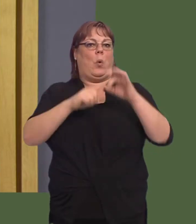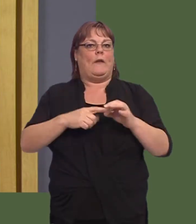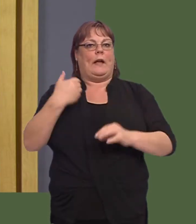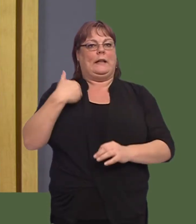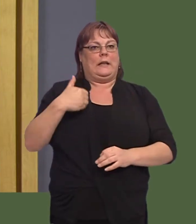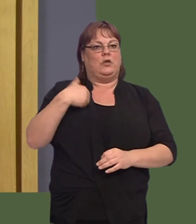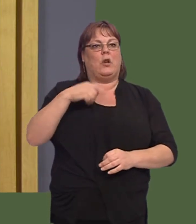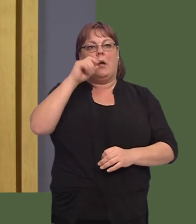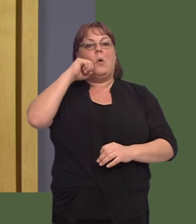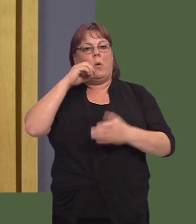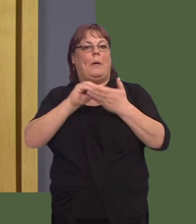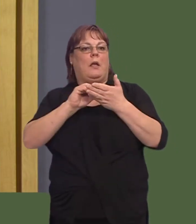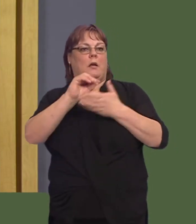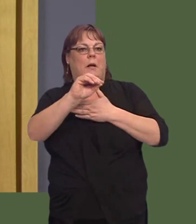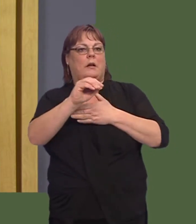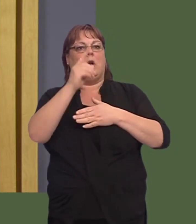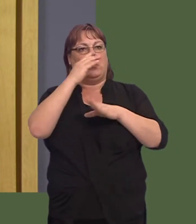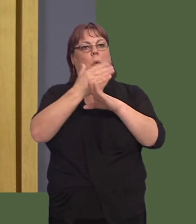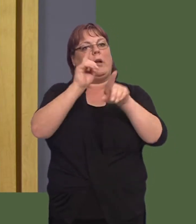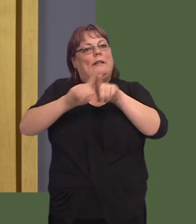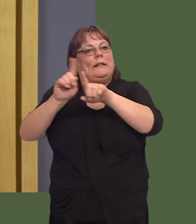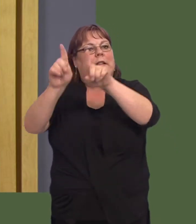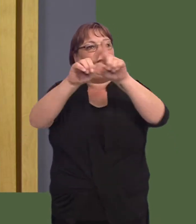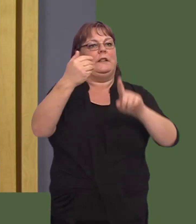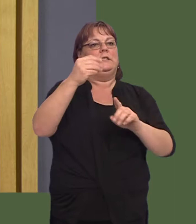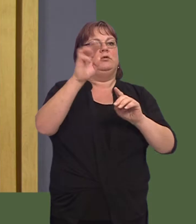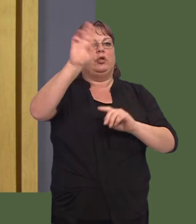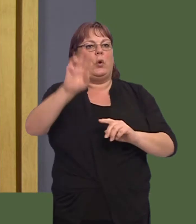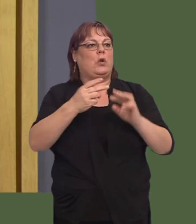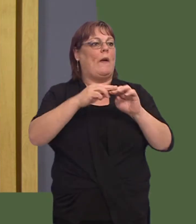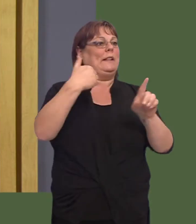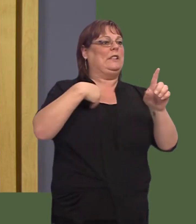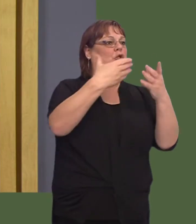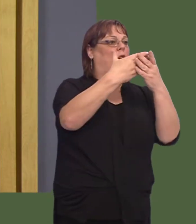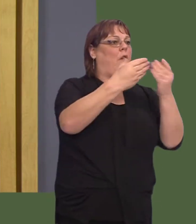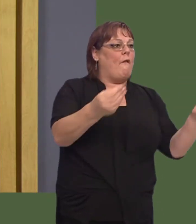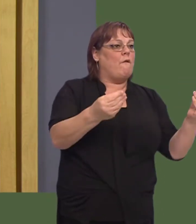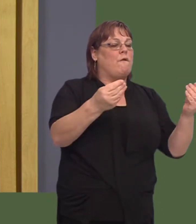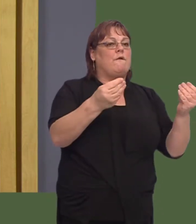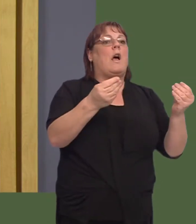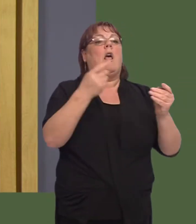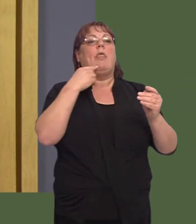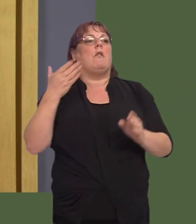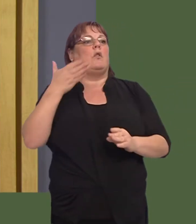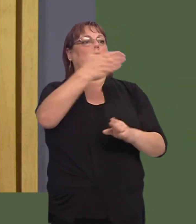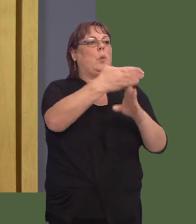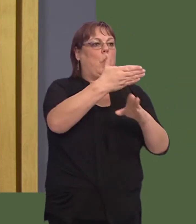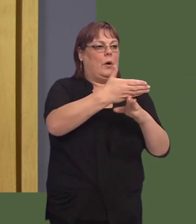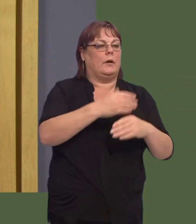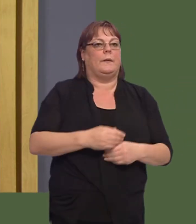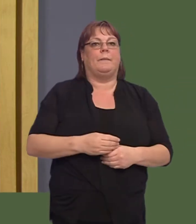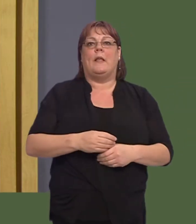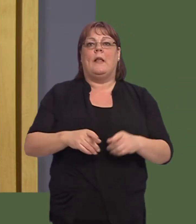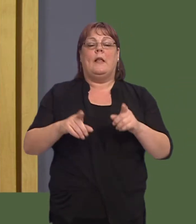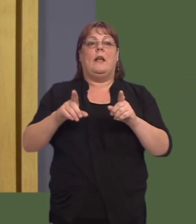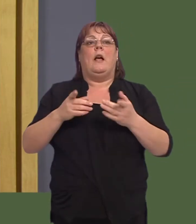teachers on a supernumerary basis to work across school clusters, covering for teacher absence and ensuring a high level of localised teaching. In